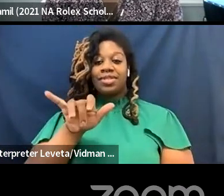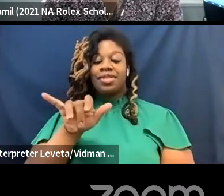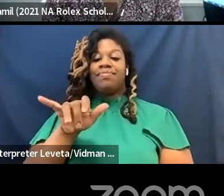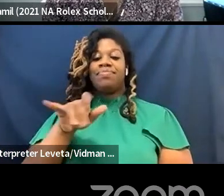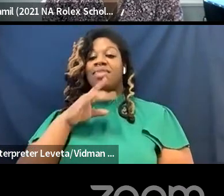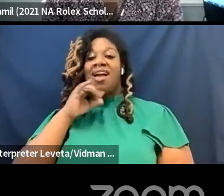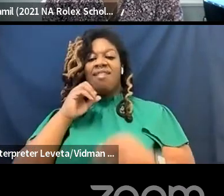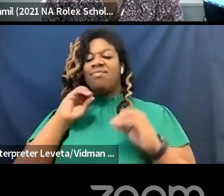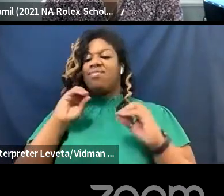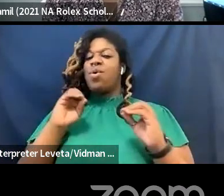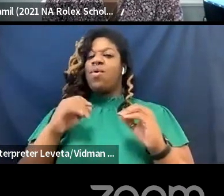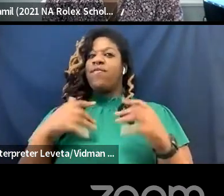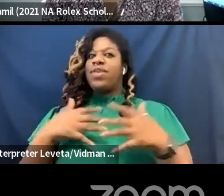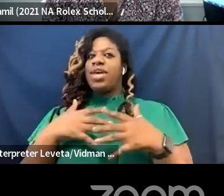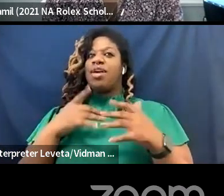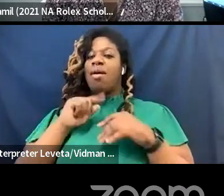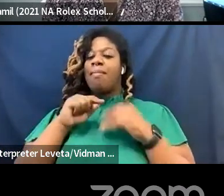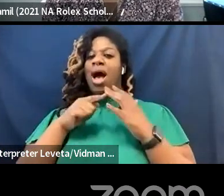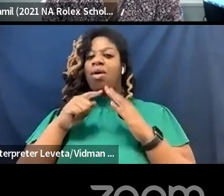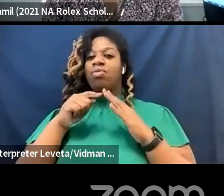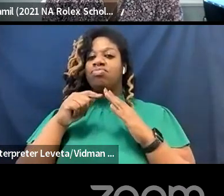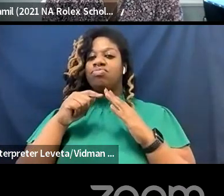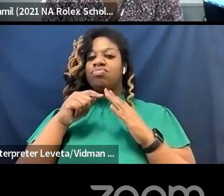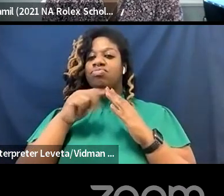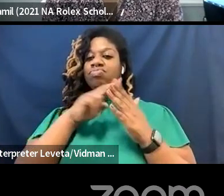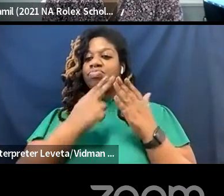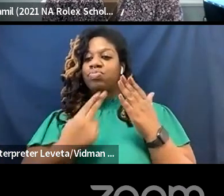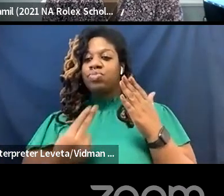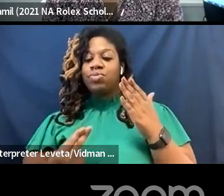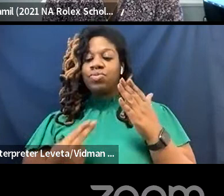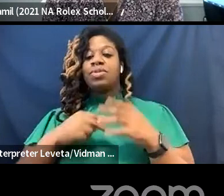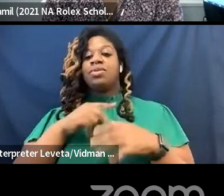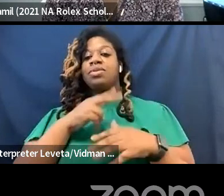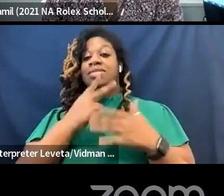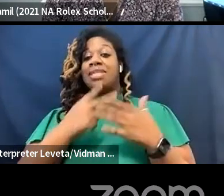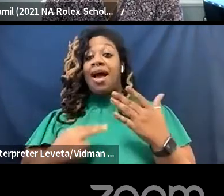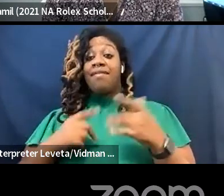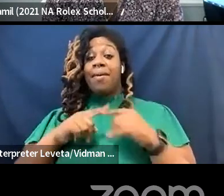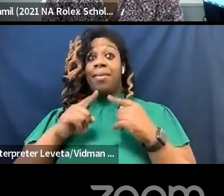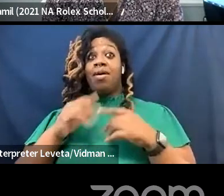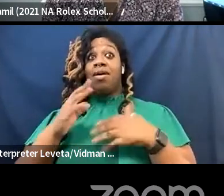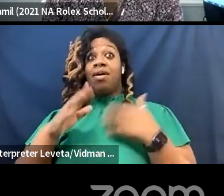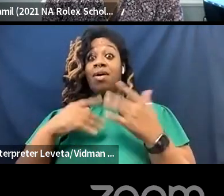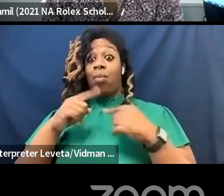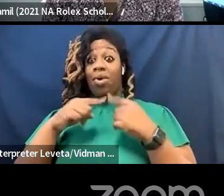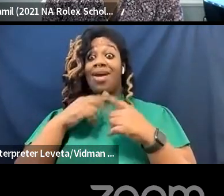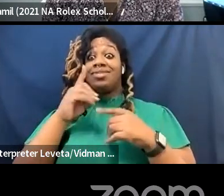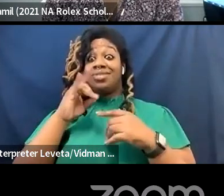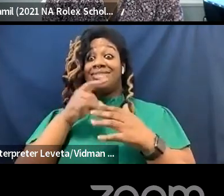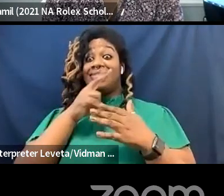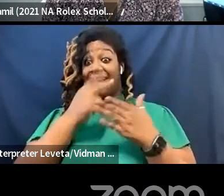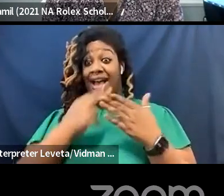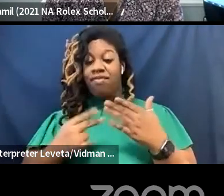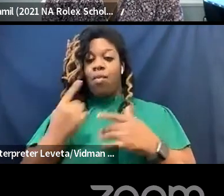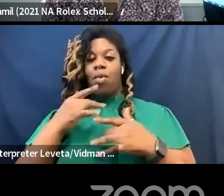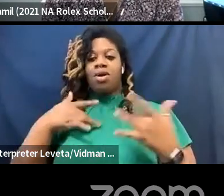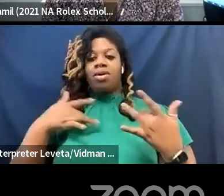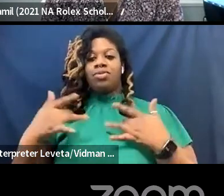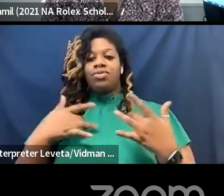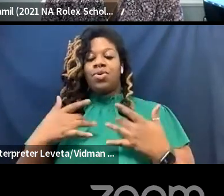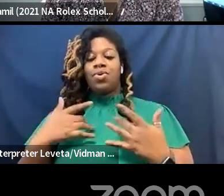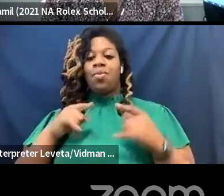diving per se, but once I was diving, one of my concerns when I was still